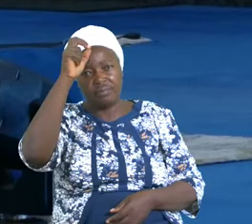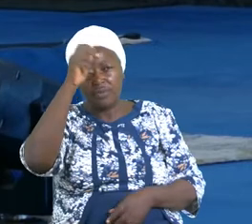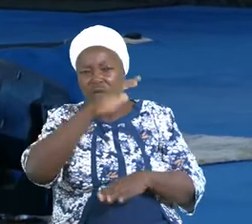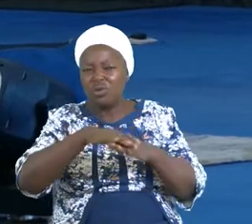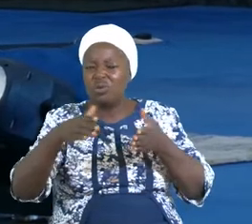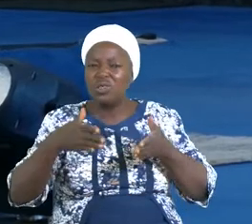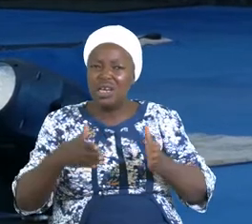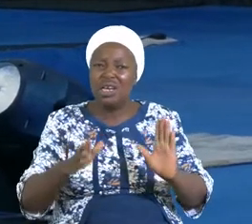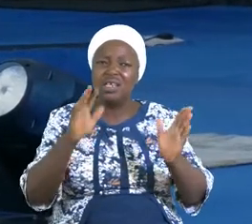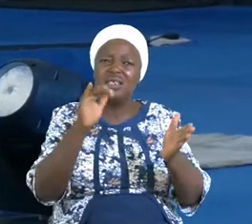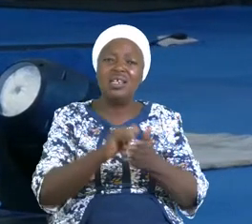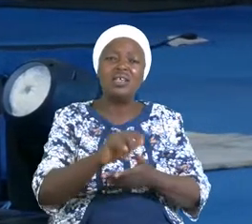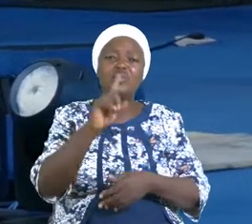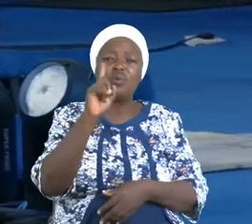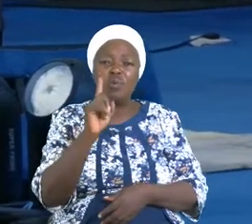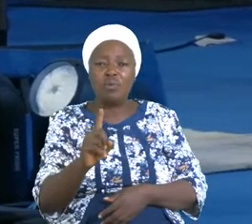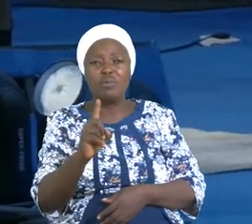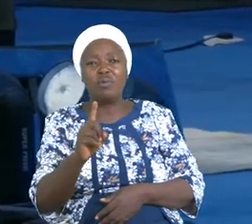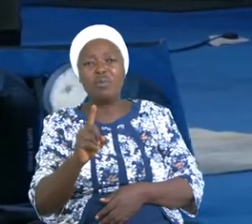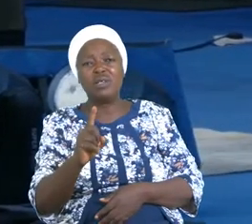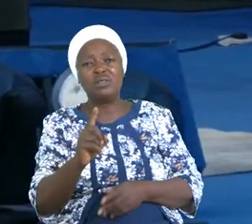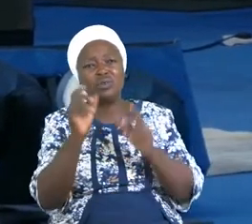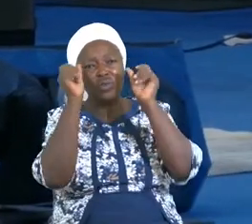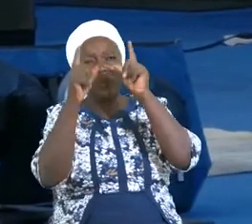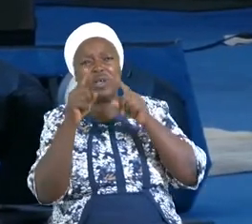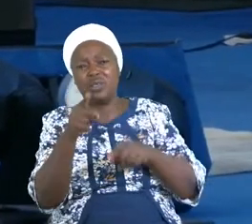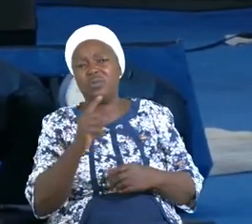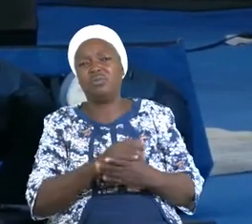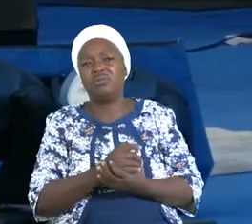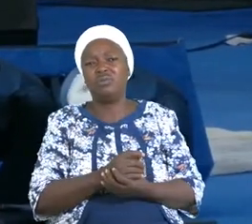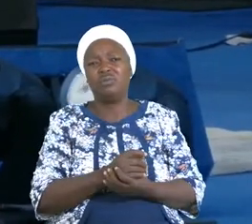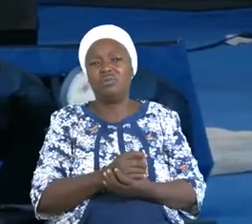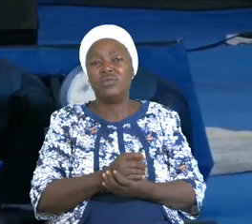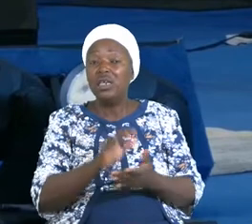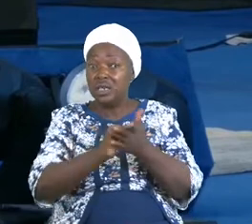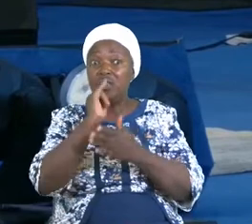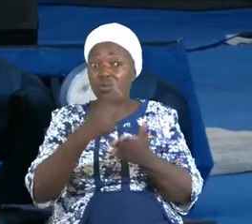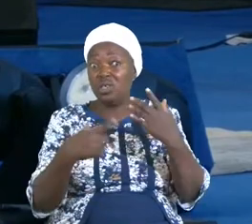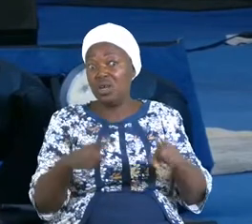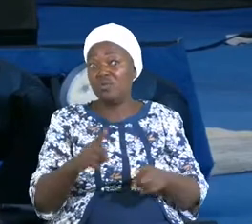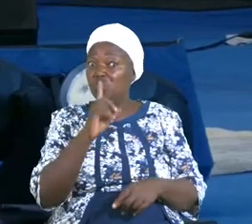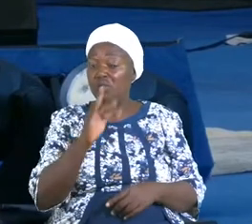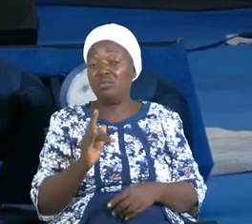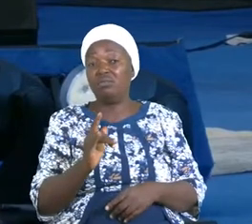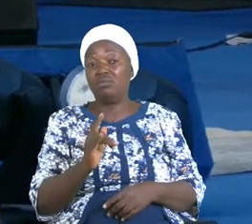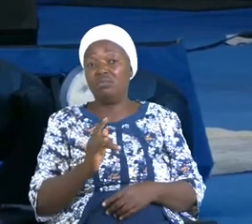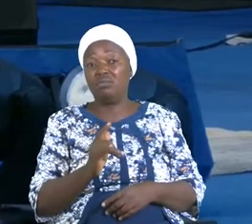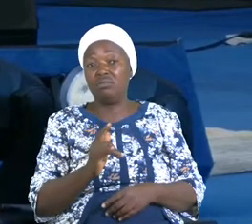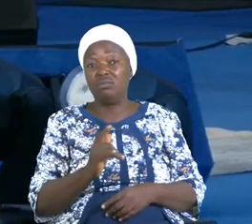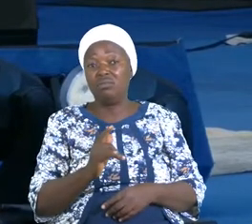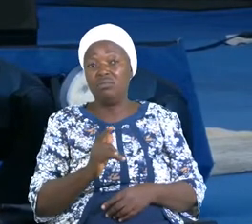that one shock you. That's what happened. Actually, Adam